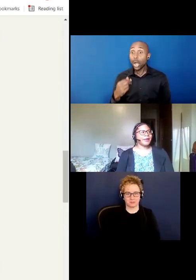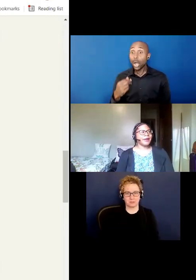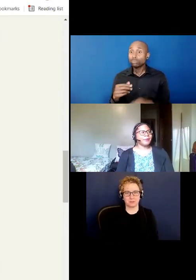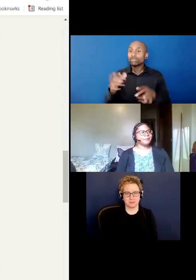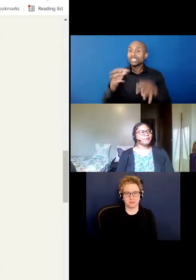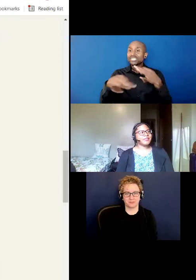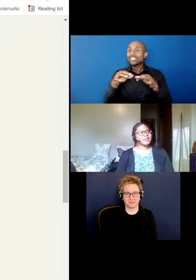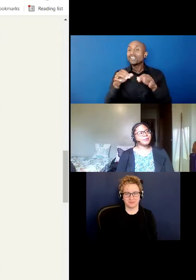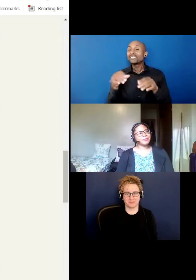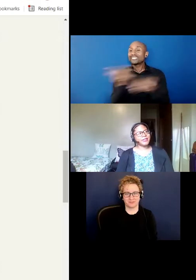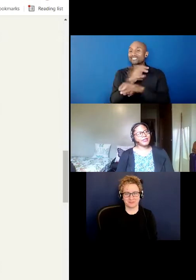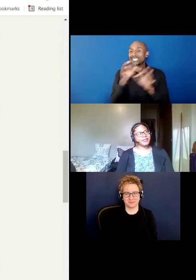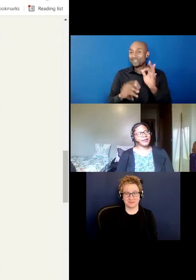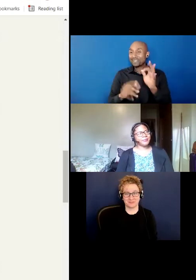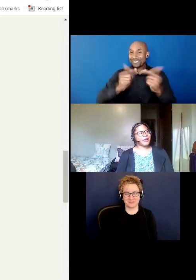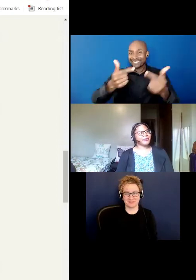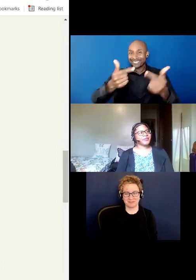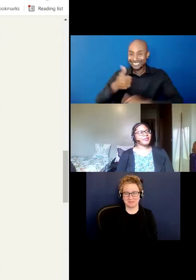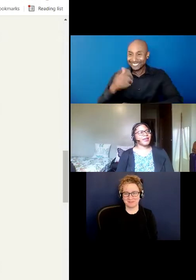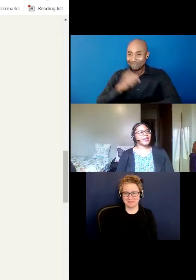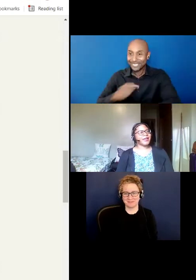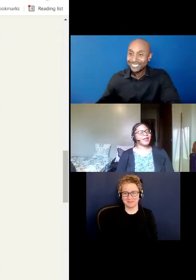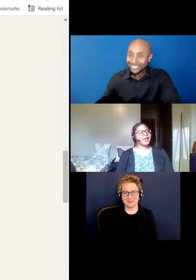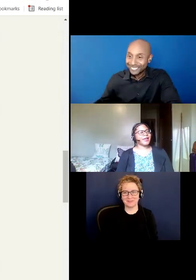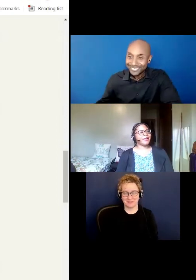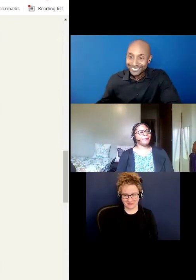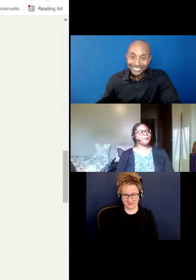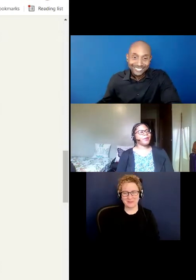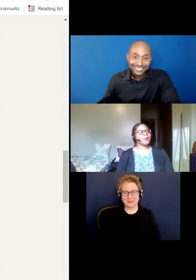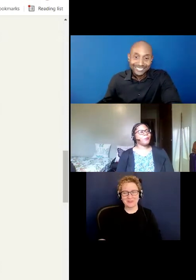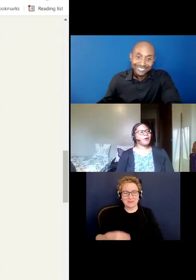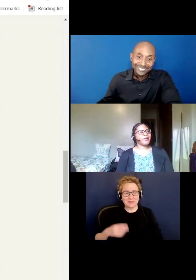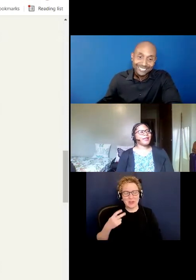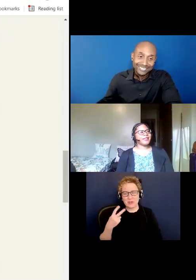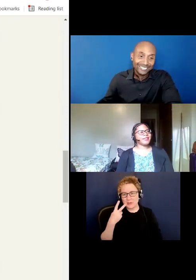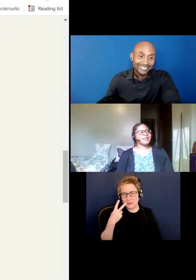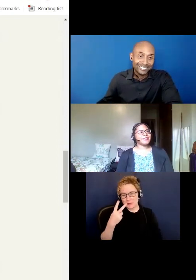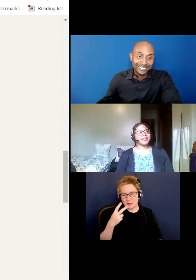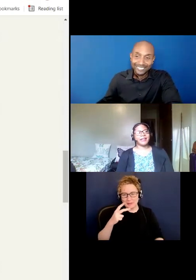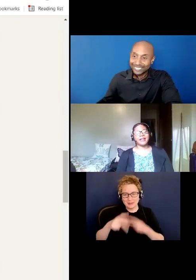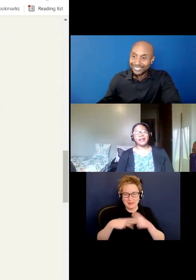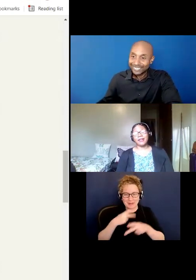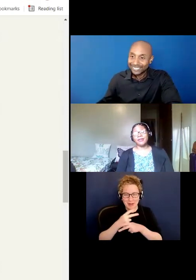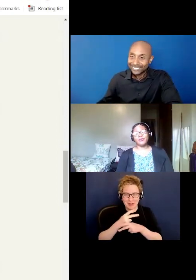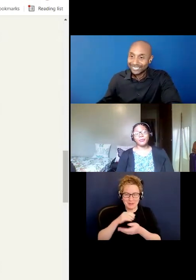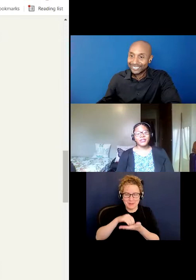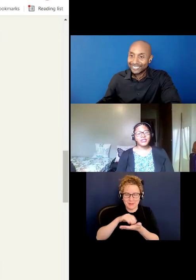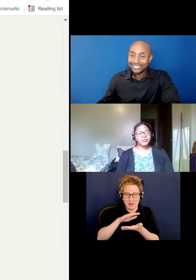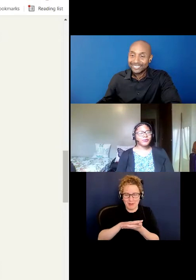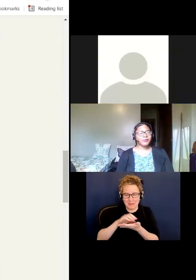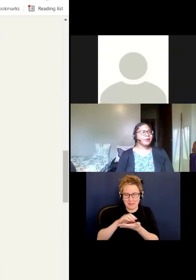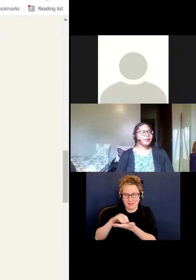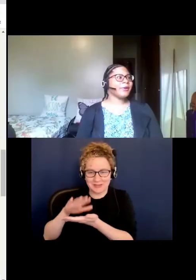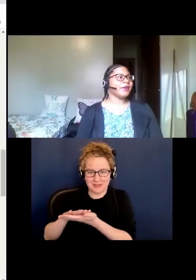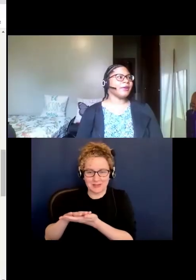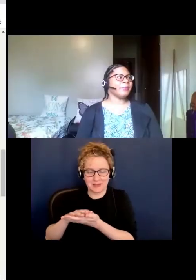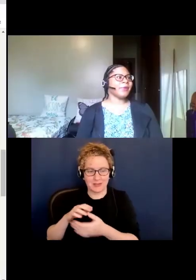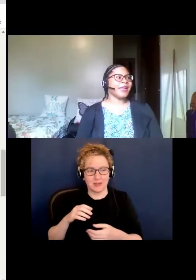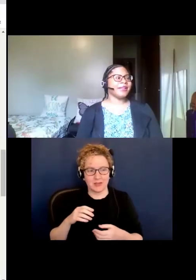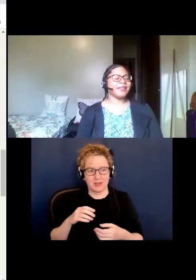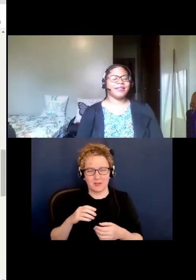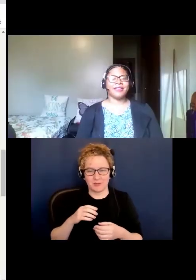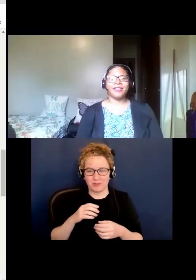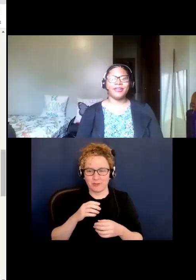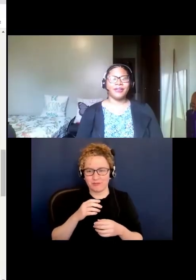by disability type, I would say. One is like an information form,